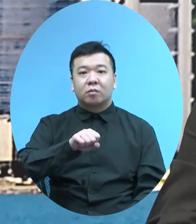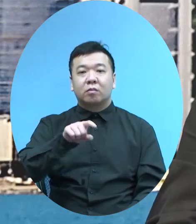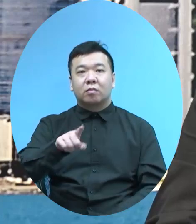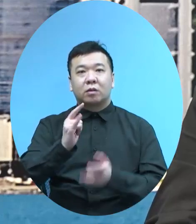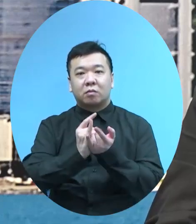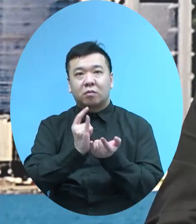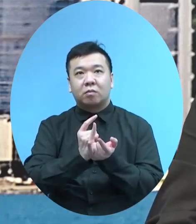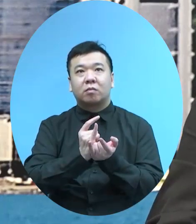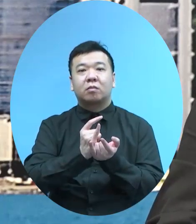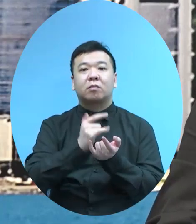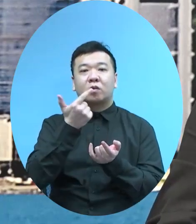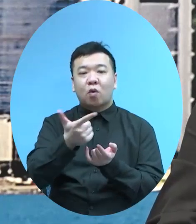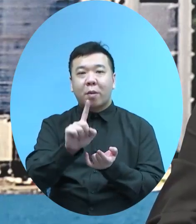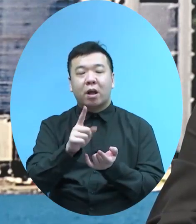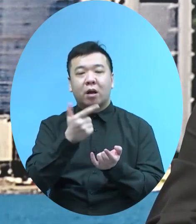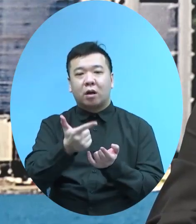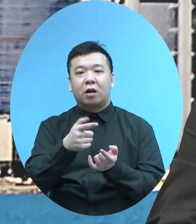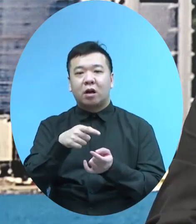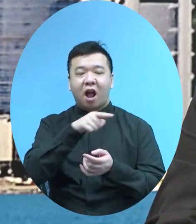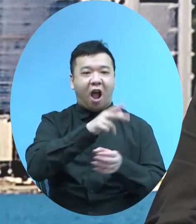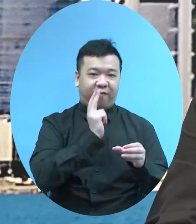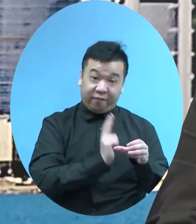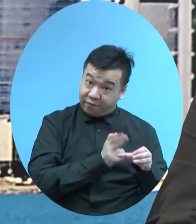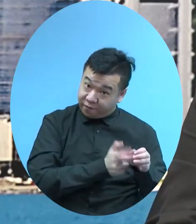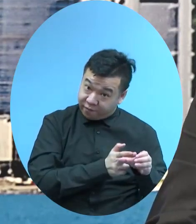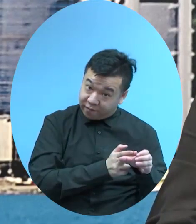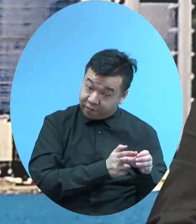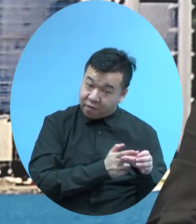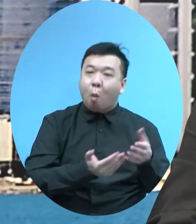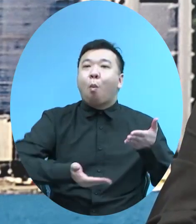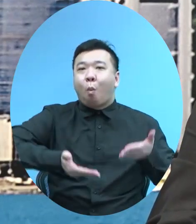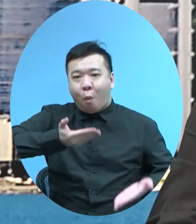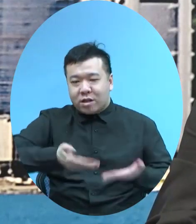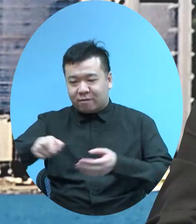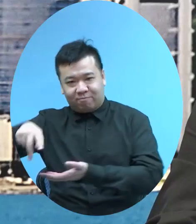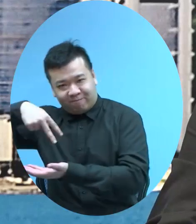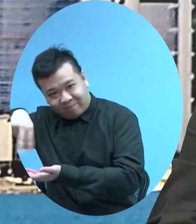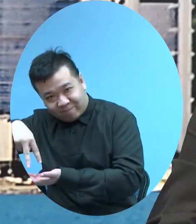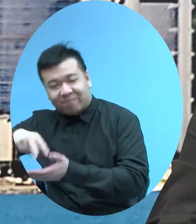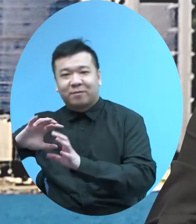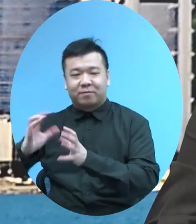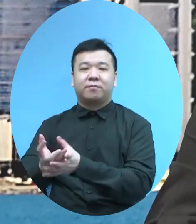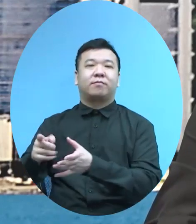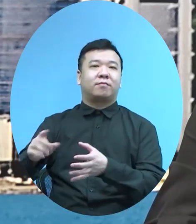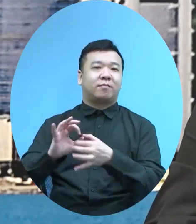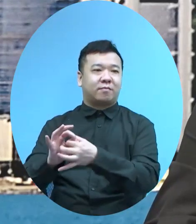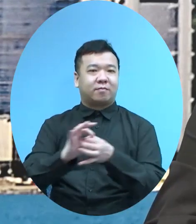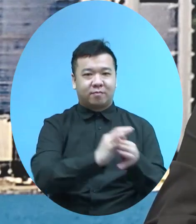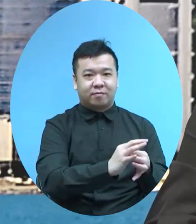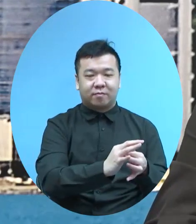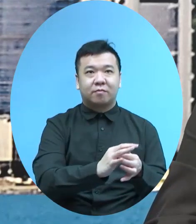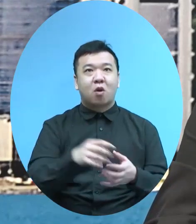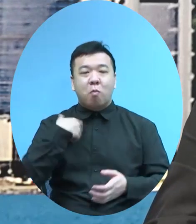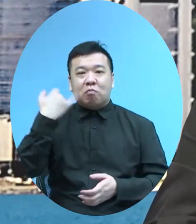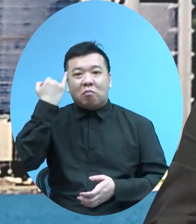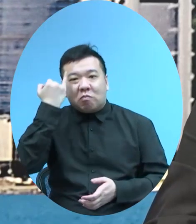cluster or the hot pot cluster. But what I'm saying is that I do not know who is the first case